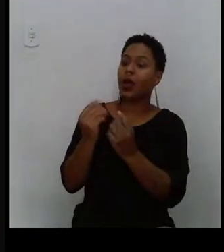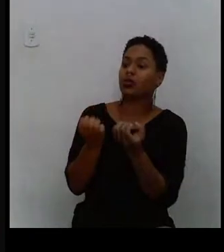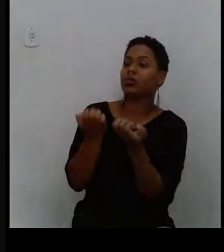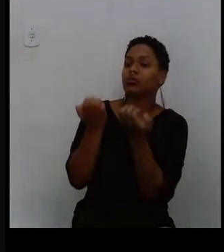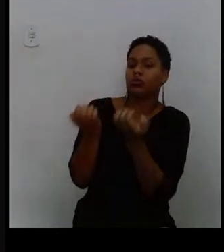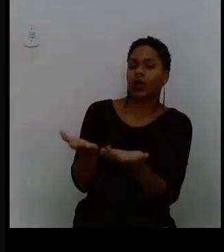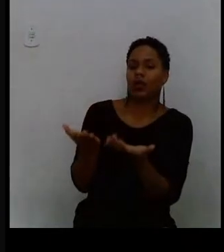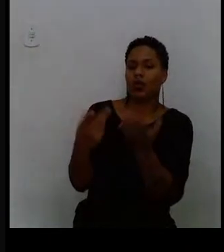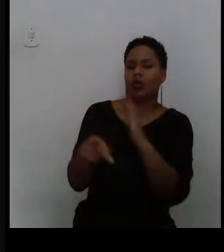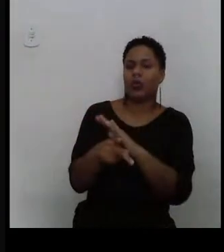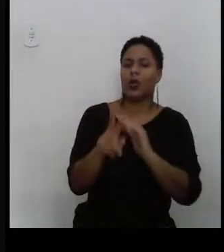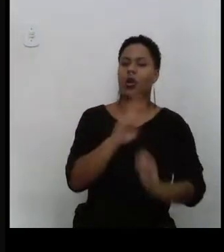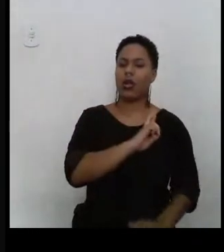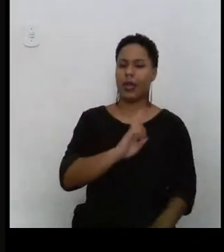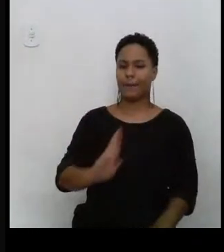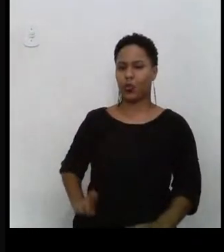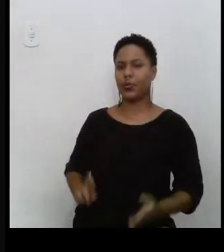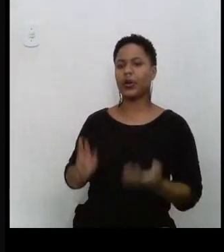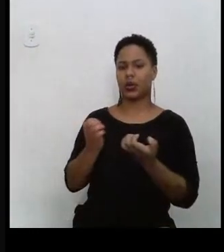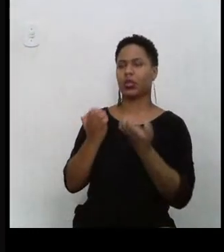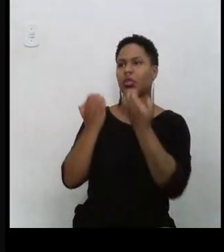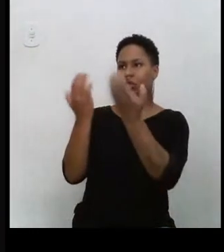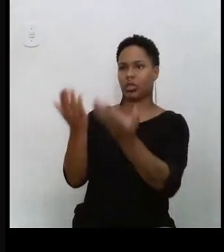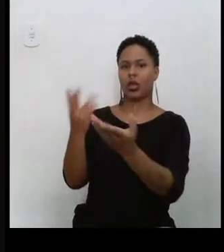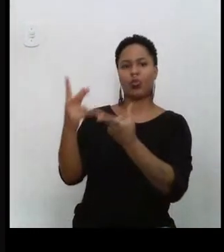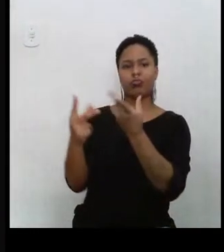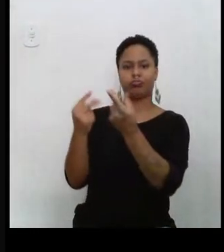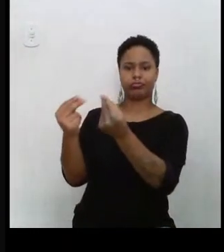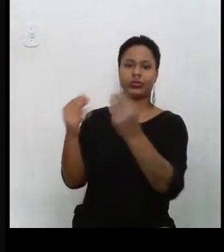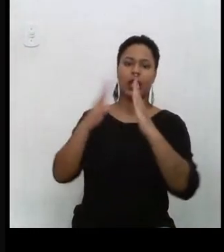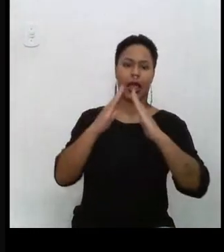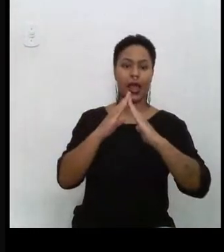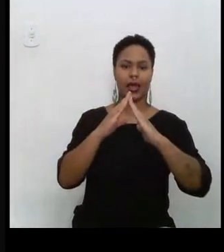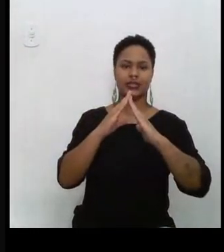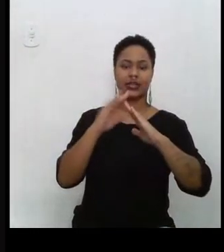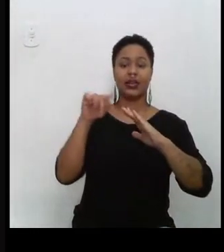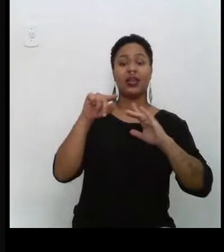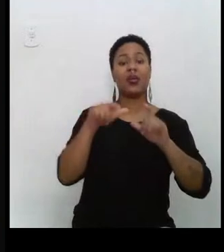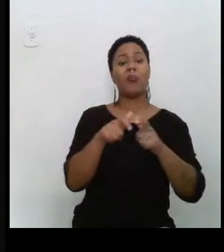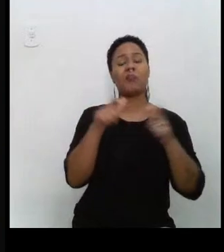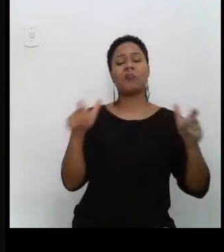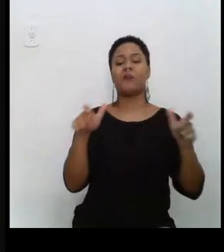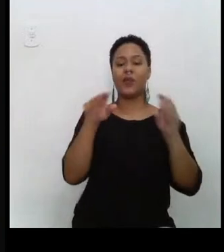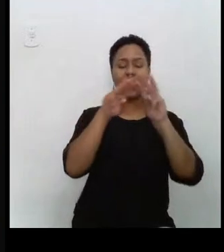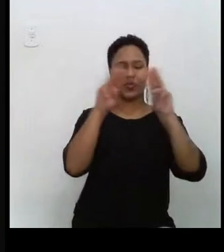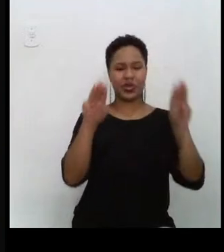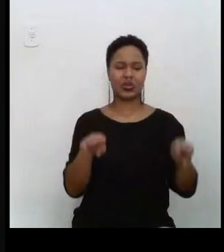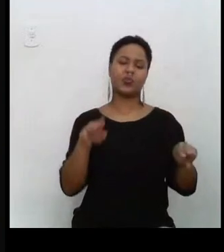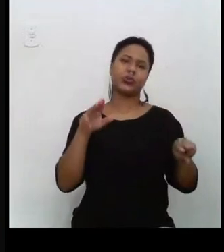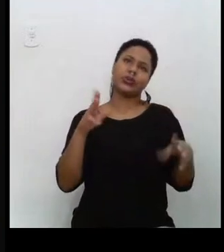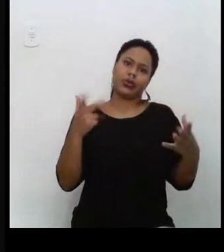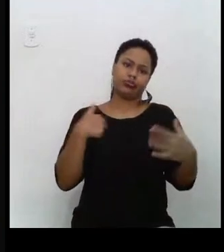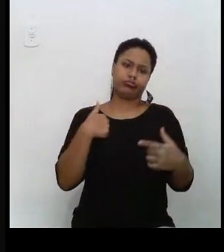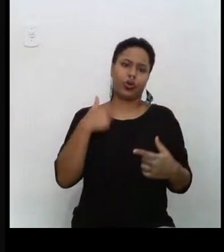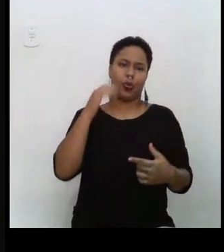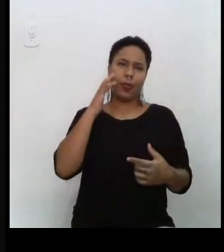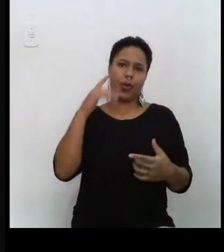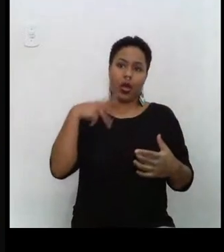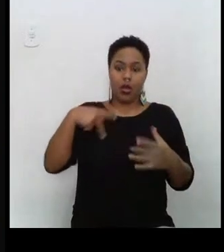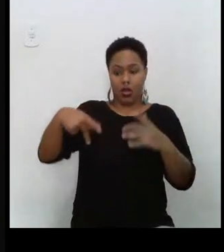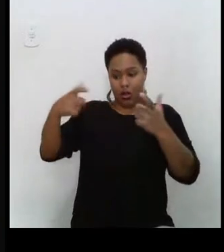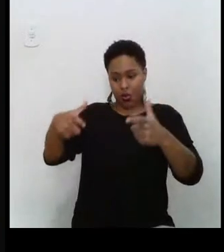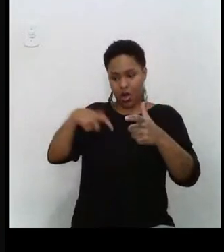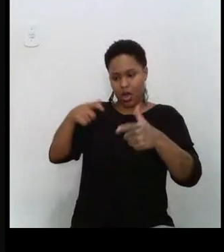estou nós tínhamos lista de jogos para a lígua raças agreement